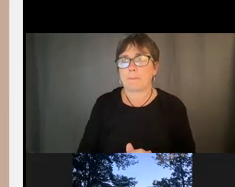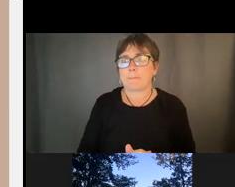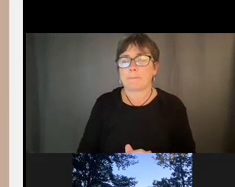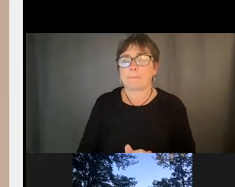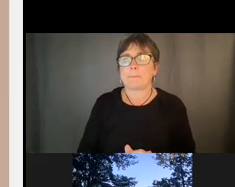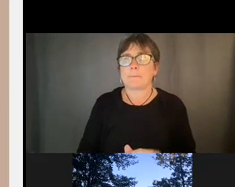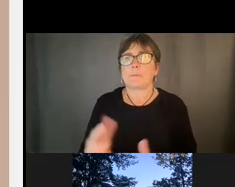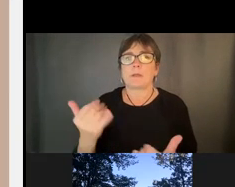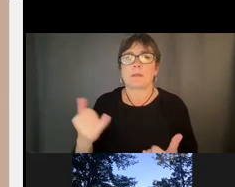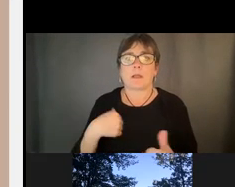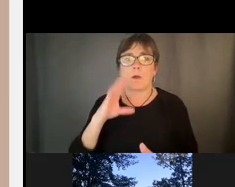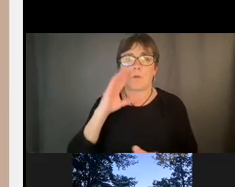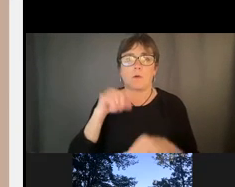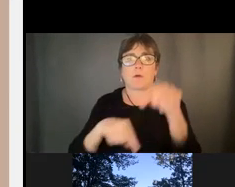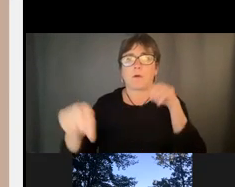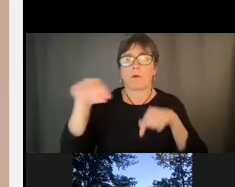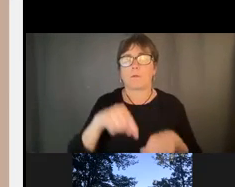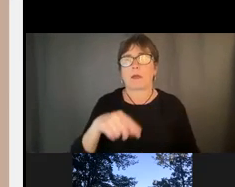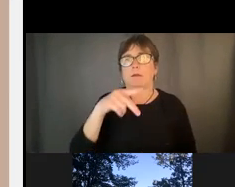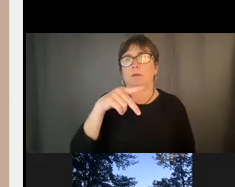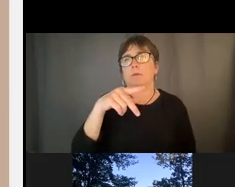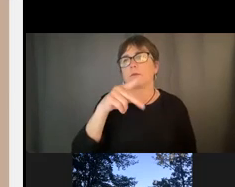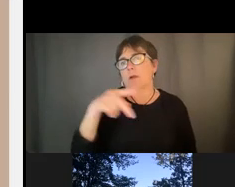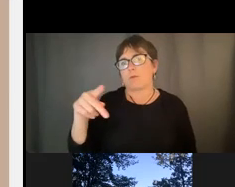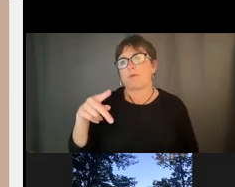So I'm going to go back to the PowerPoint presentation.